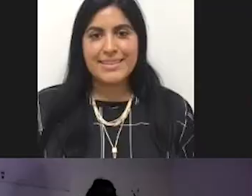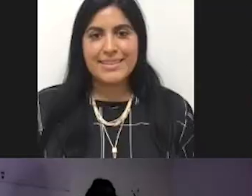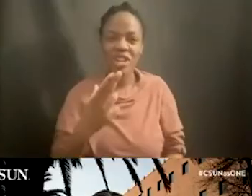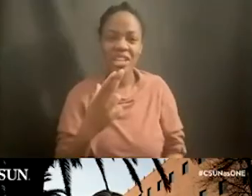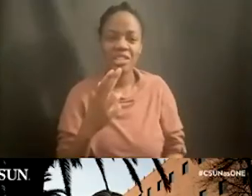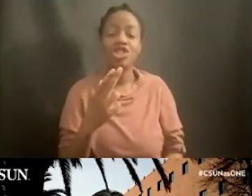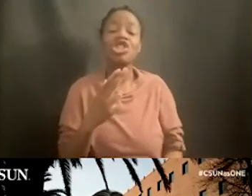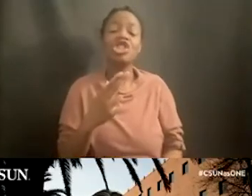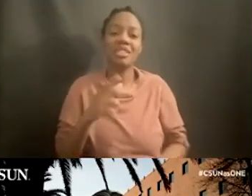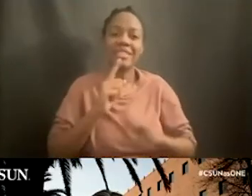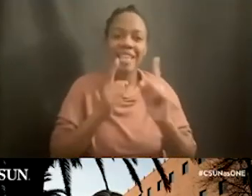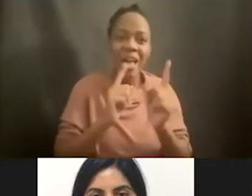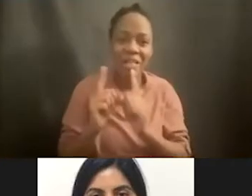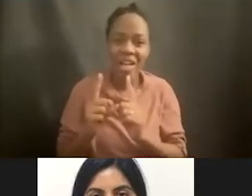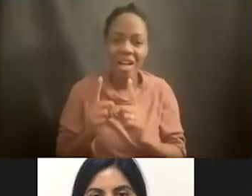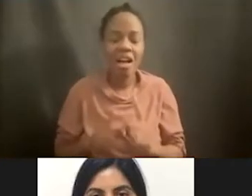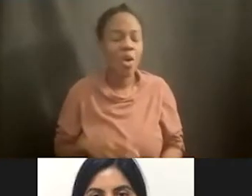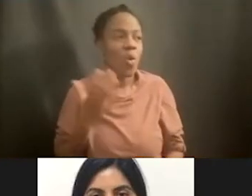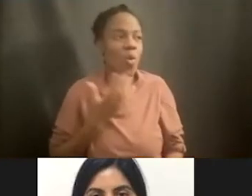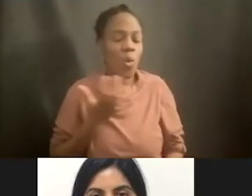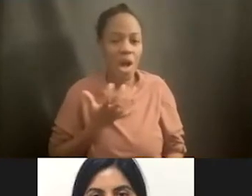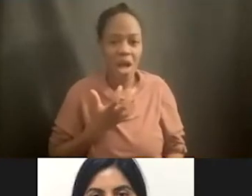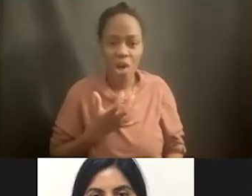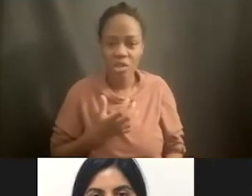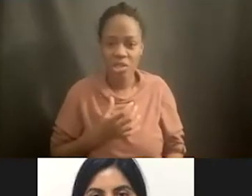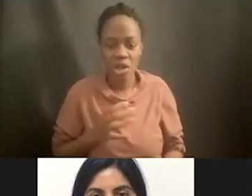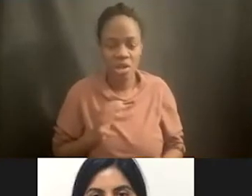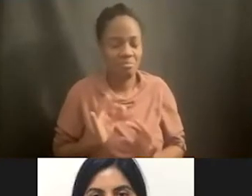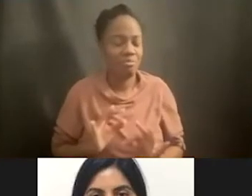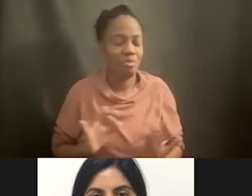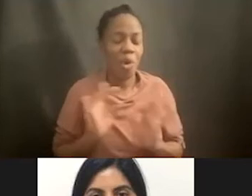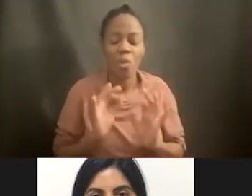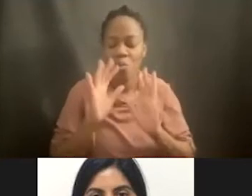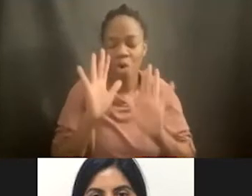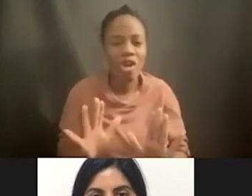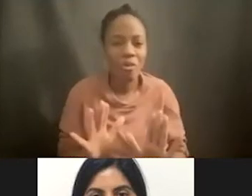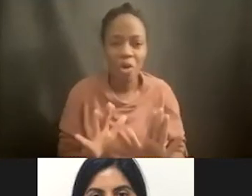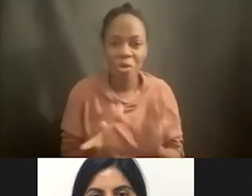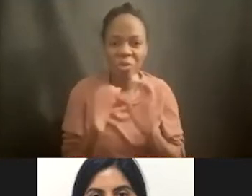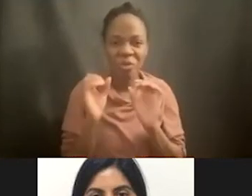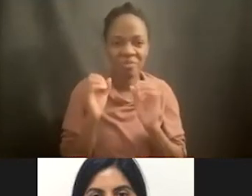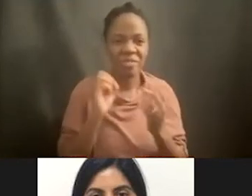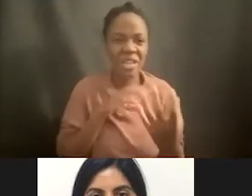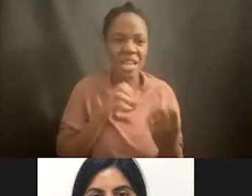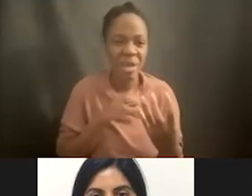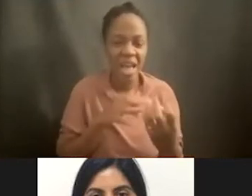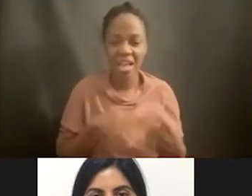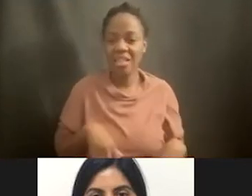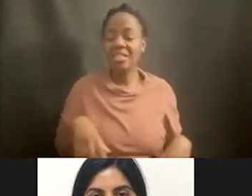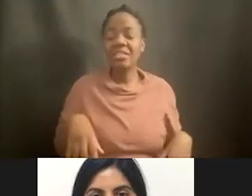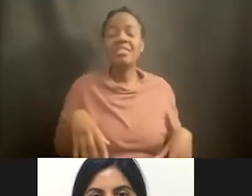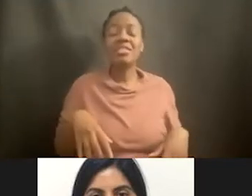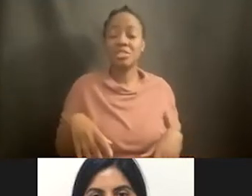happening, full of thoughtful reflections and valuable insights. Your panelists did a beautiful job, and it was really great to just sort of be